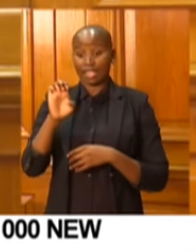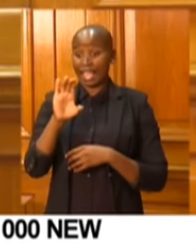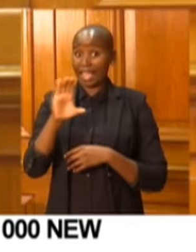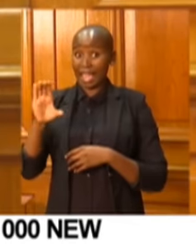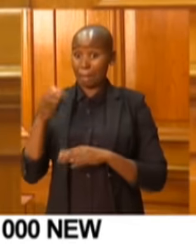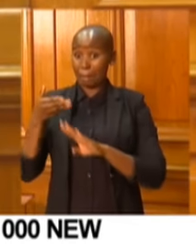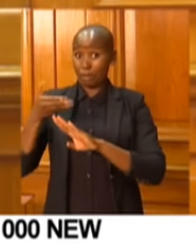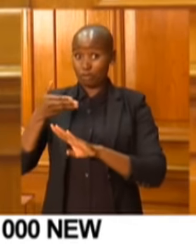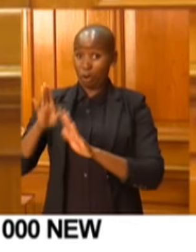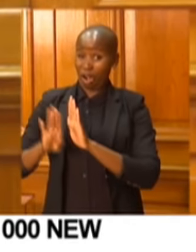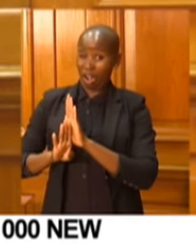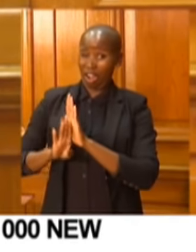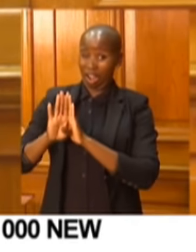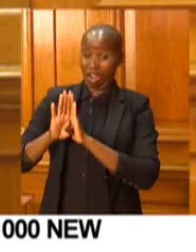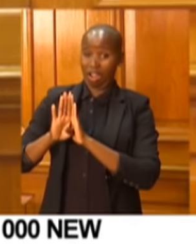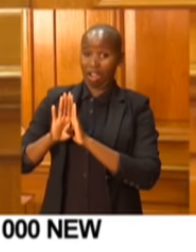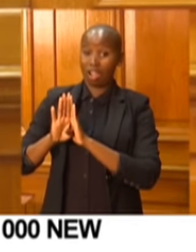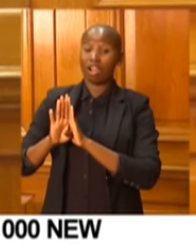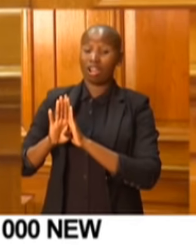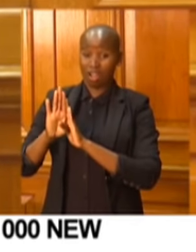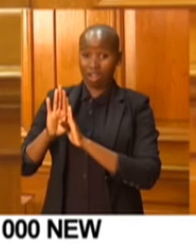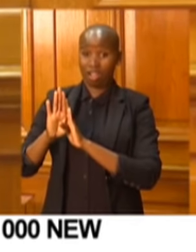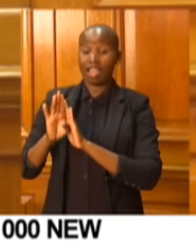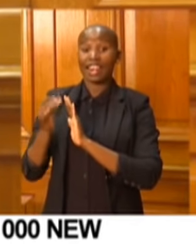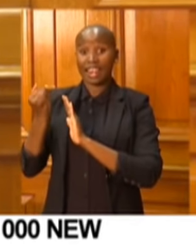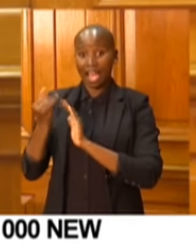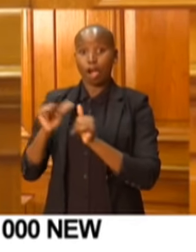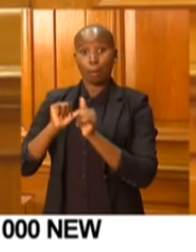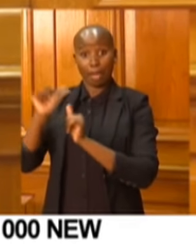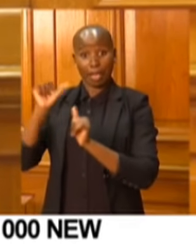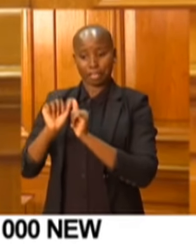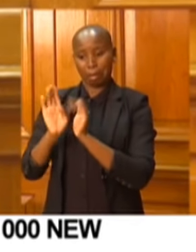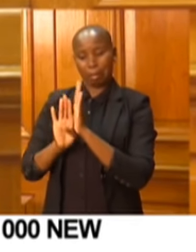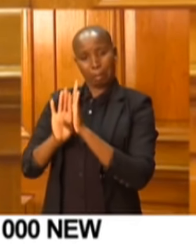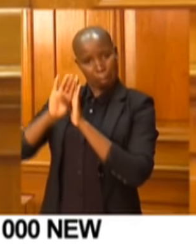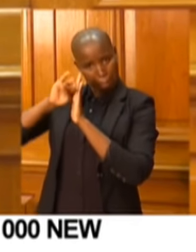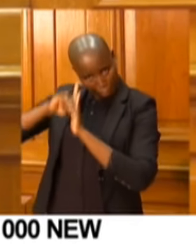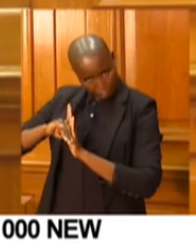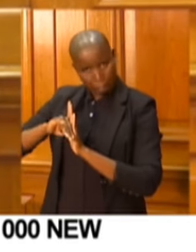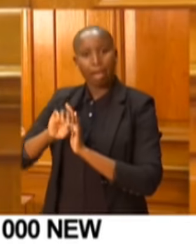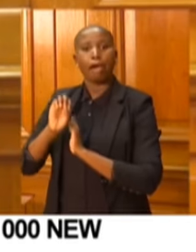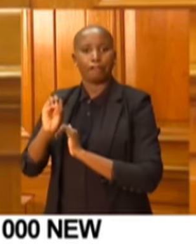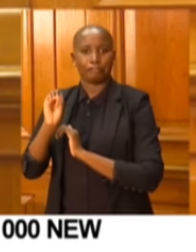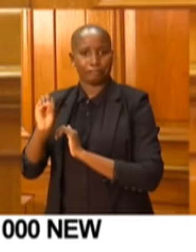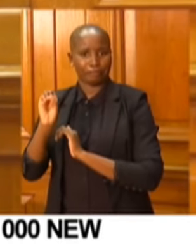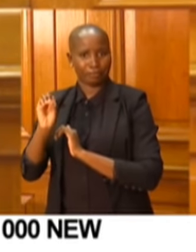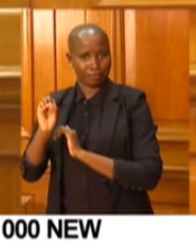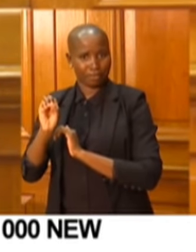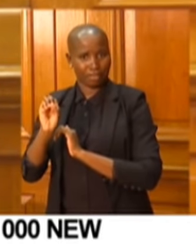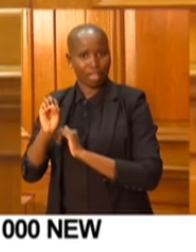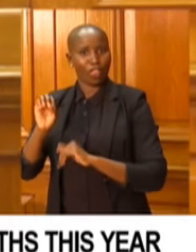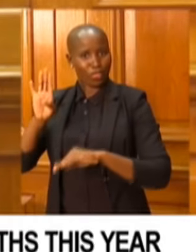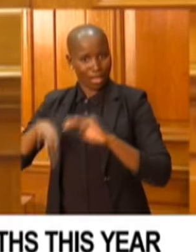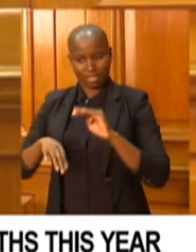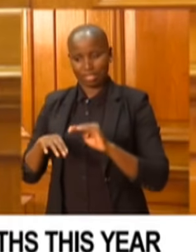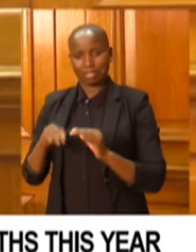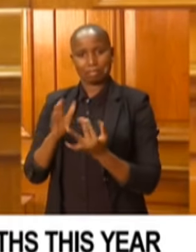while still high, is lower now than they were in the middle of